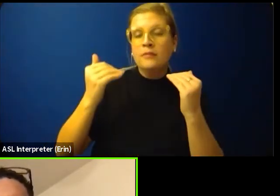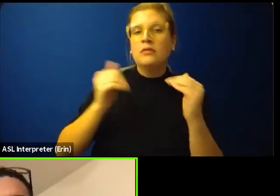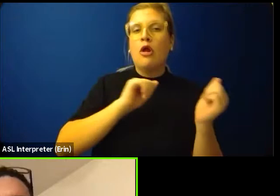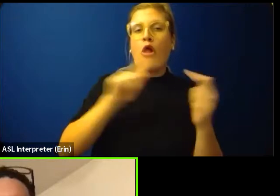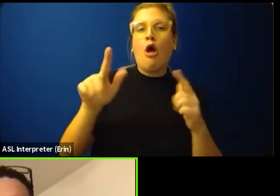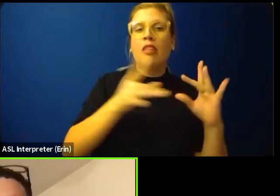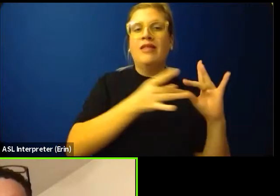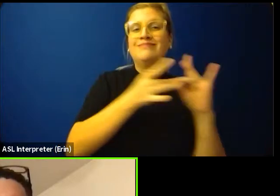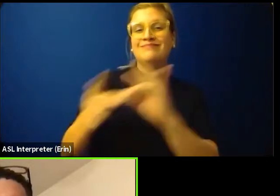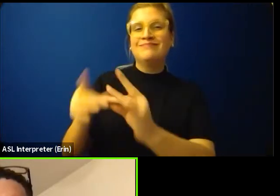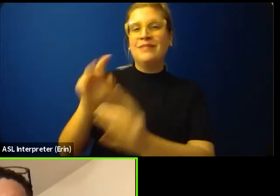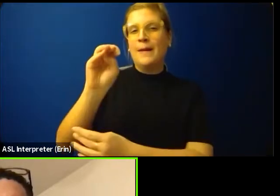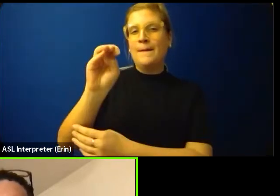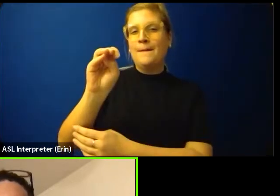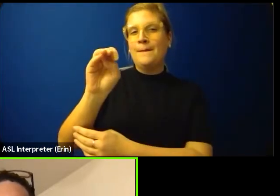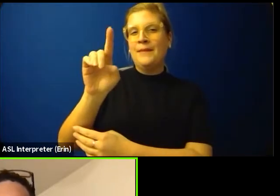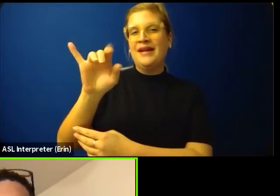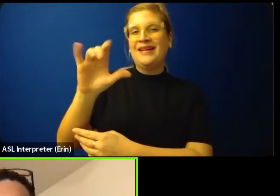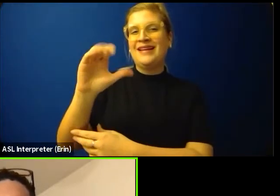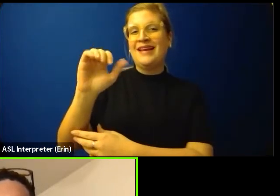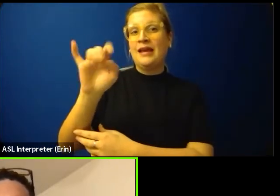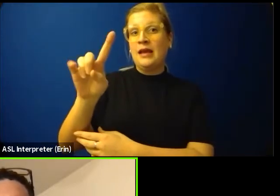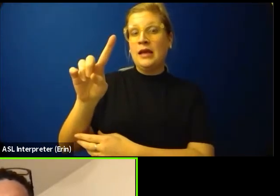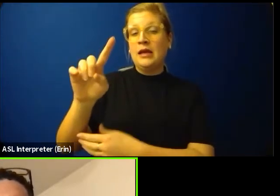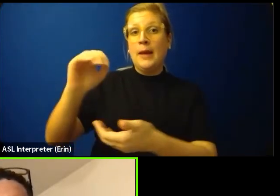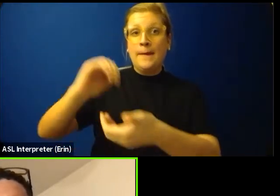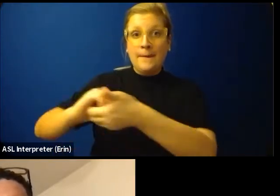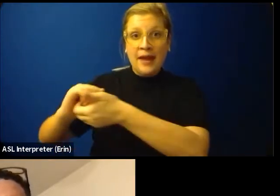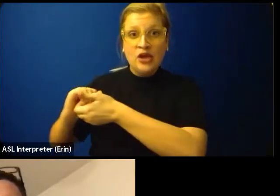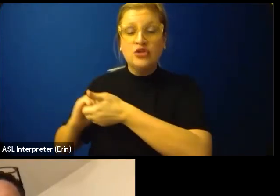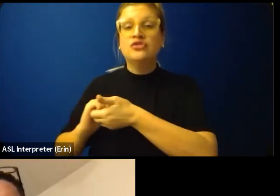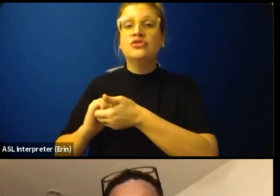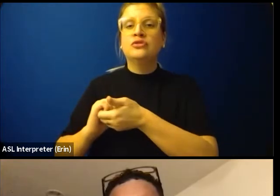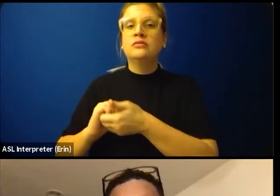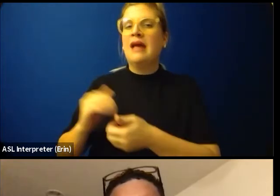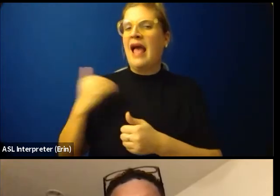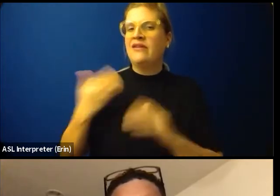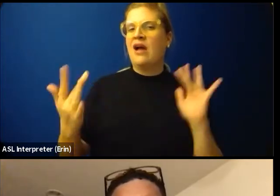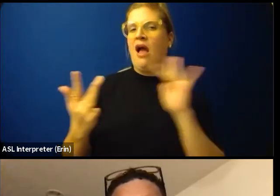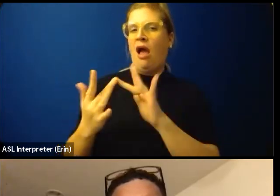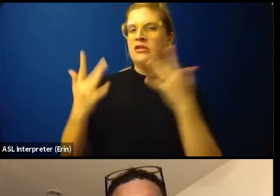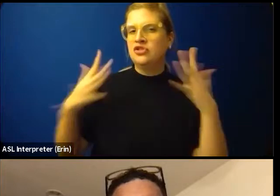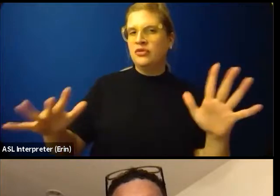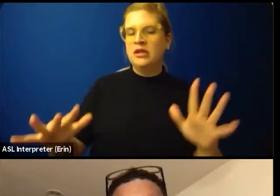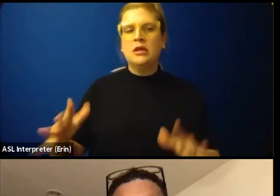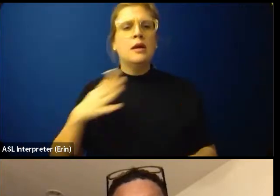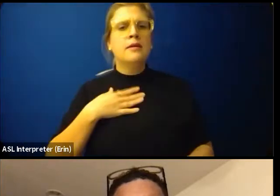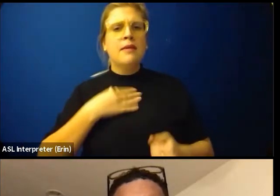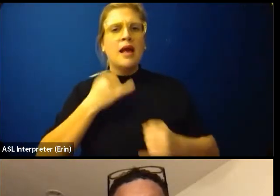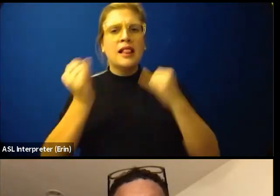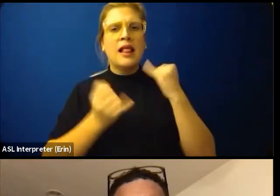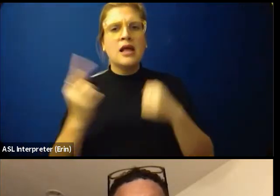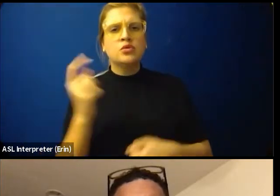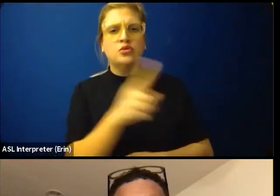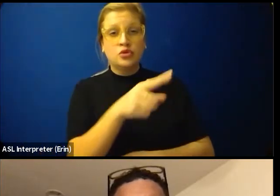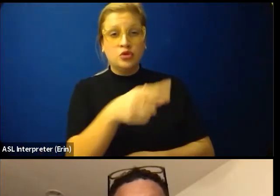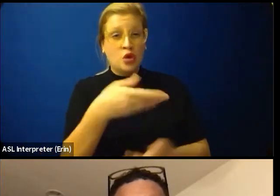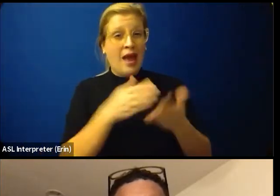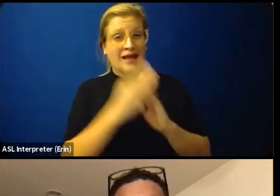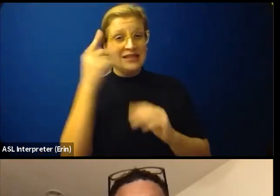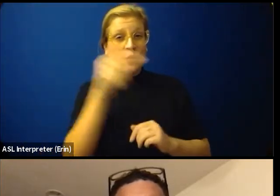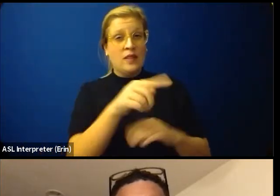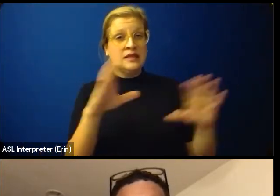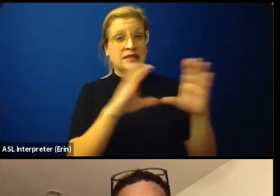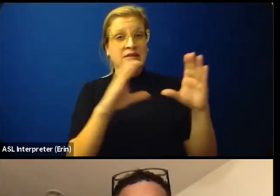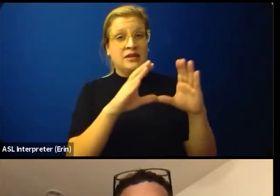we've since reached out to those groups as well. Okay. And then my last question was, you're asking for this certificate